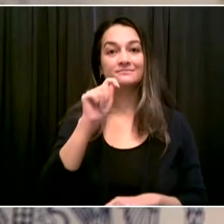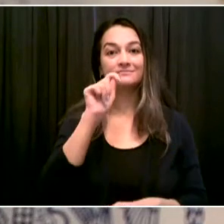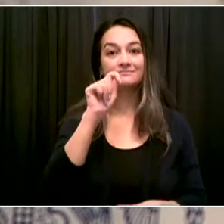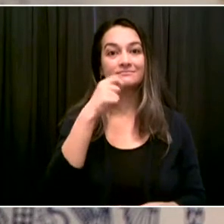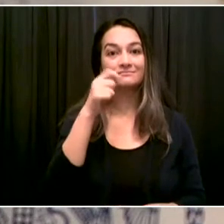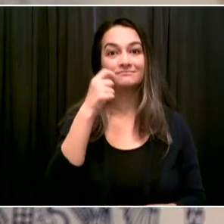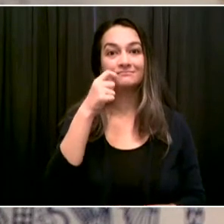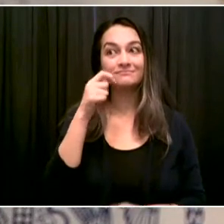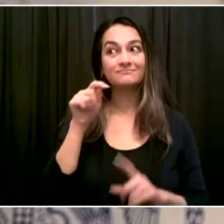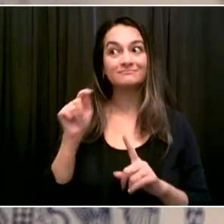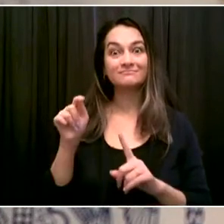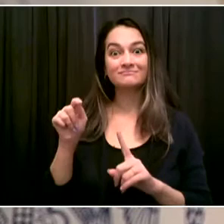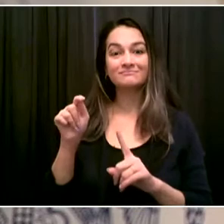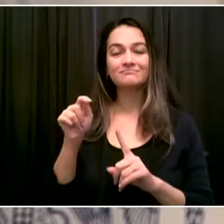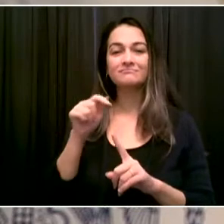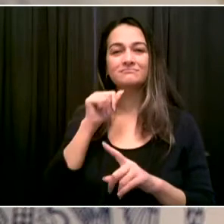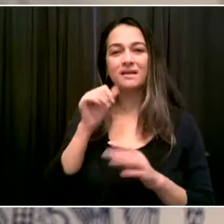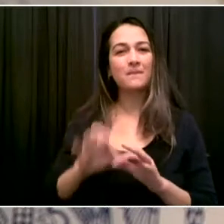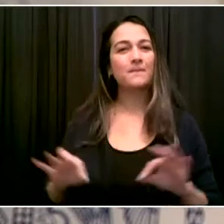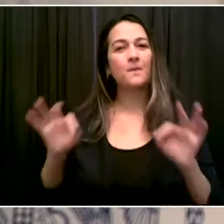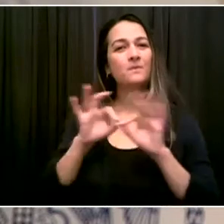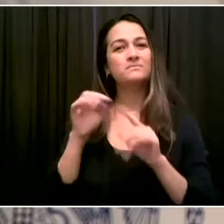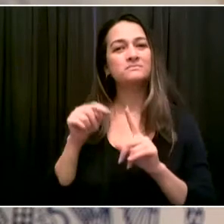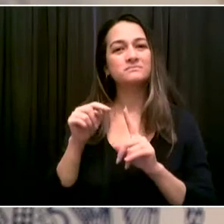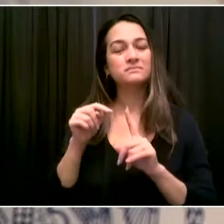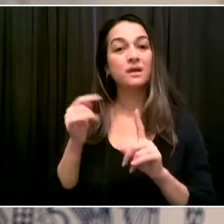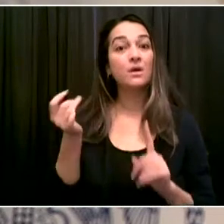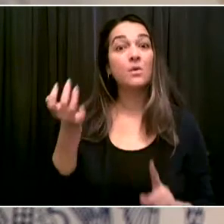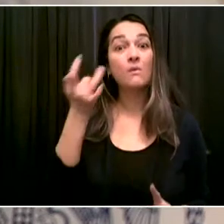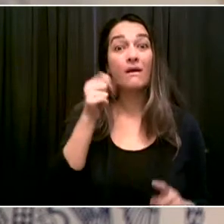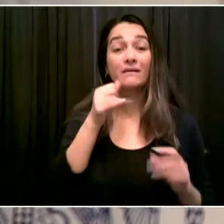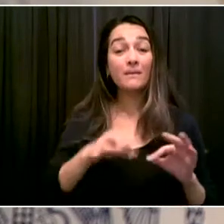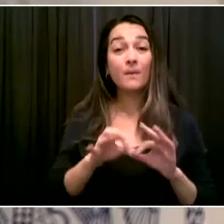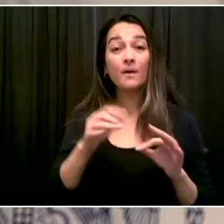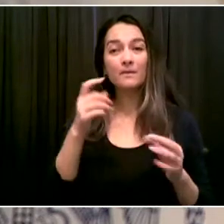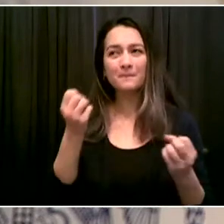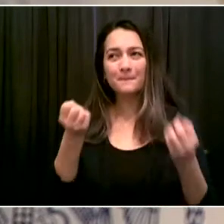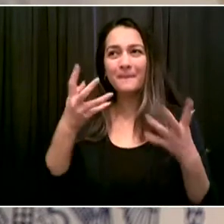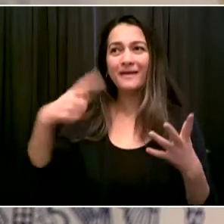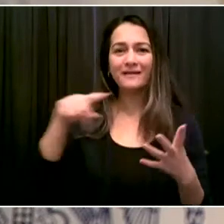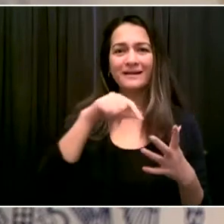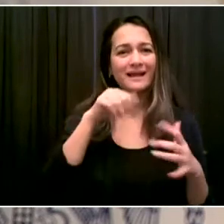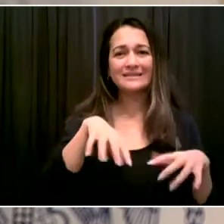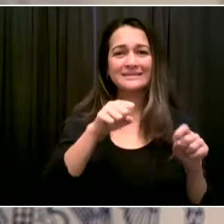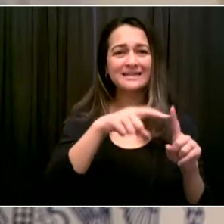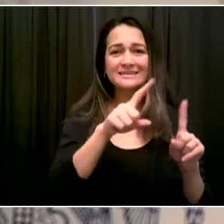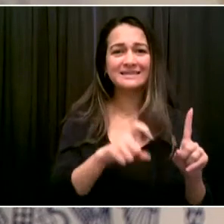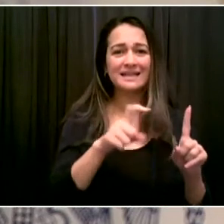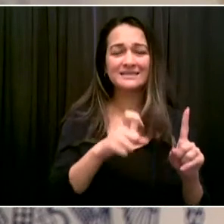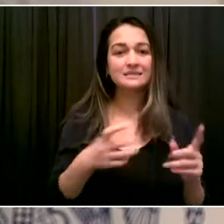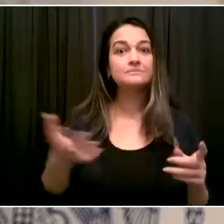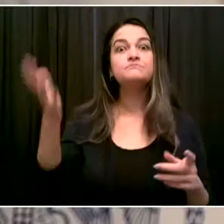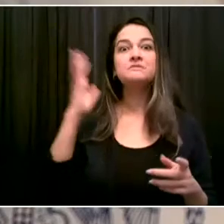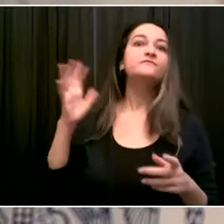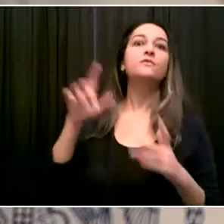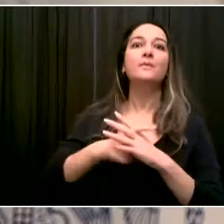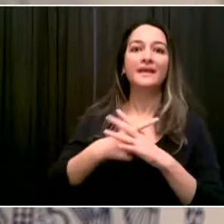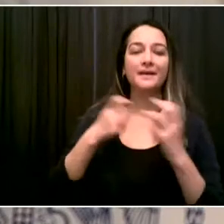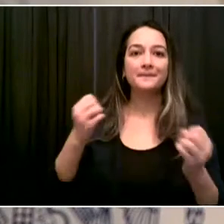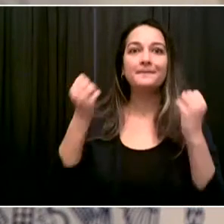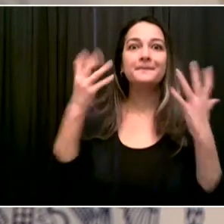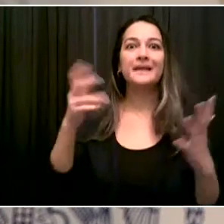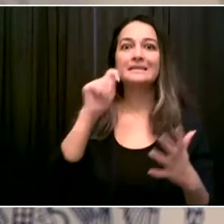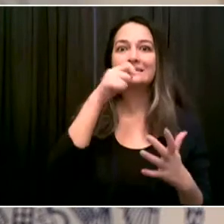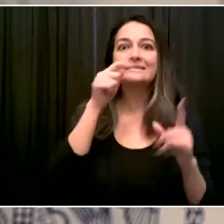enough information. We see a lot of changes in the way testing is happening in terms of number of people and who's going to get tested.